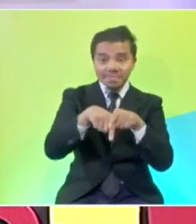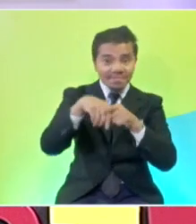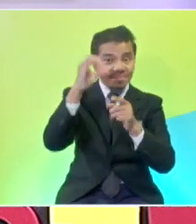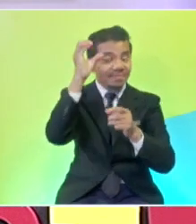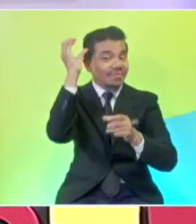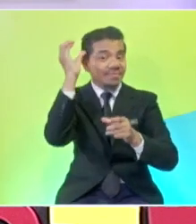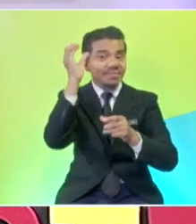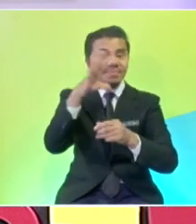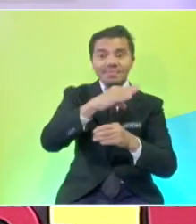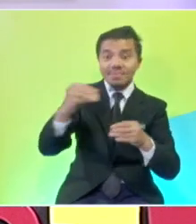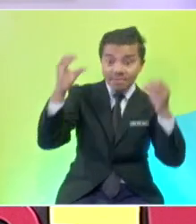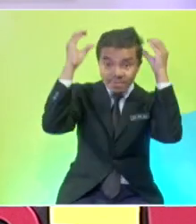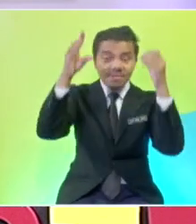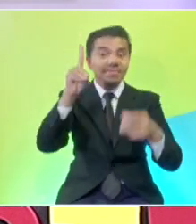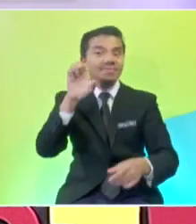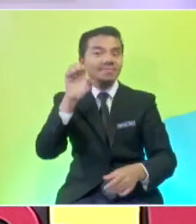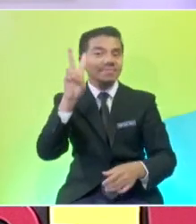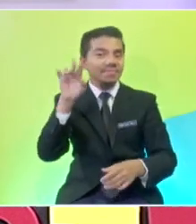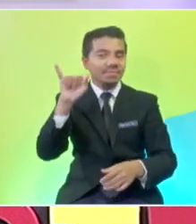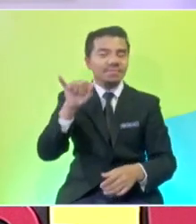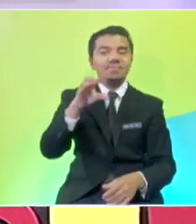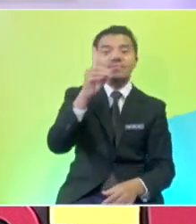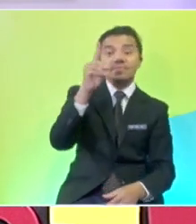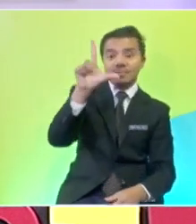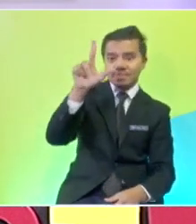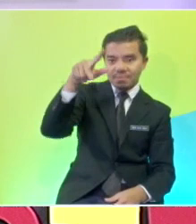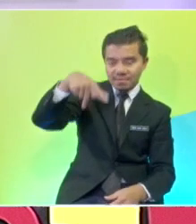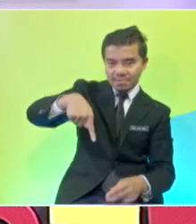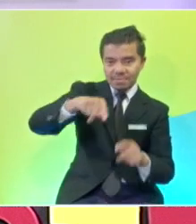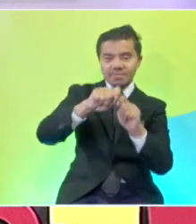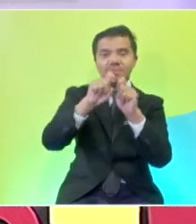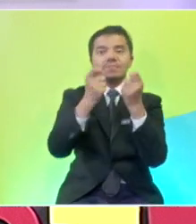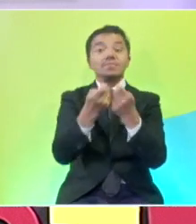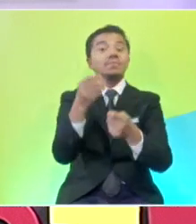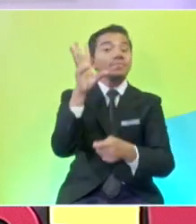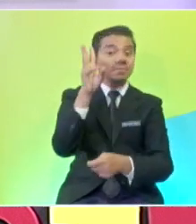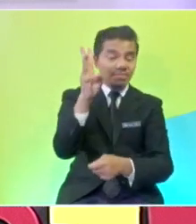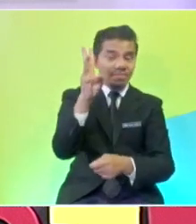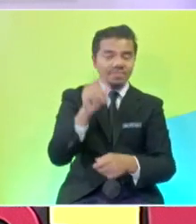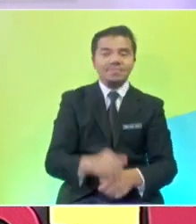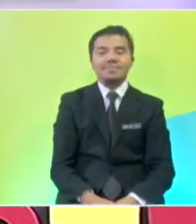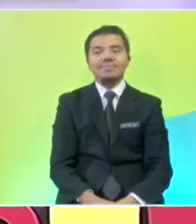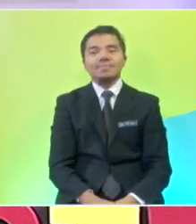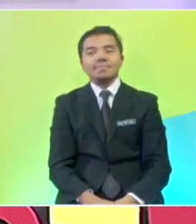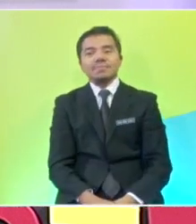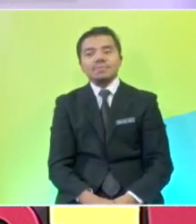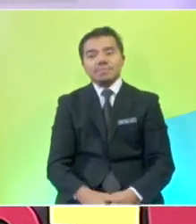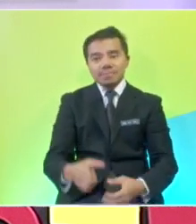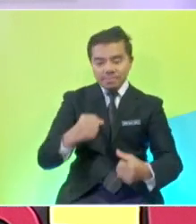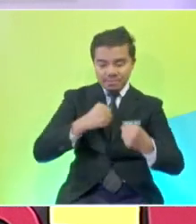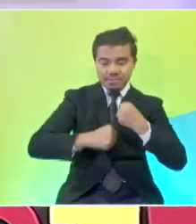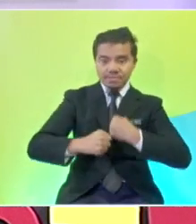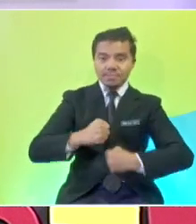Devi for Science DLP Year 6. And the topic we're learning today is nervous